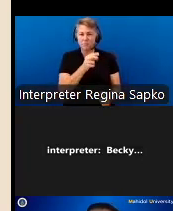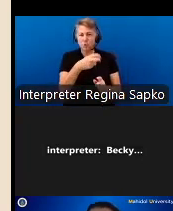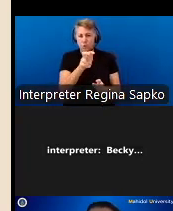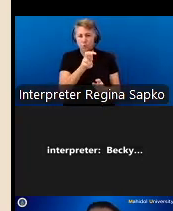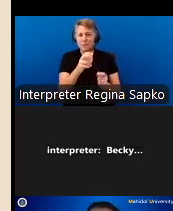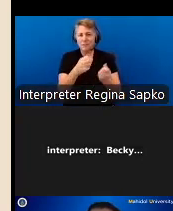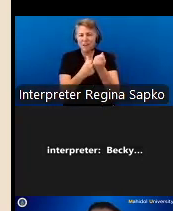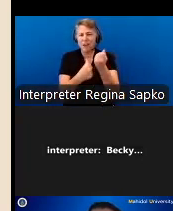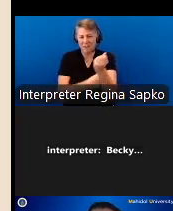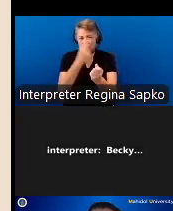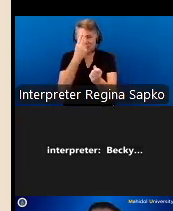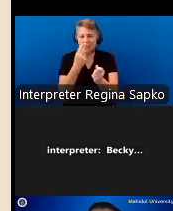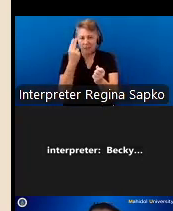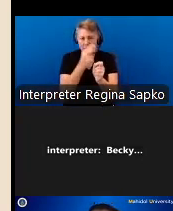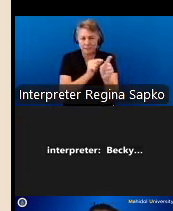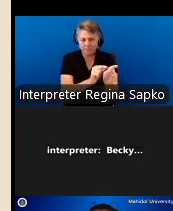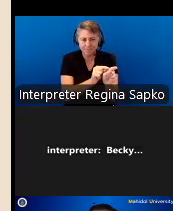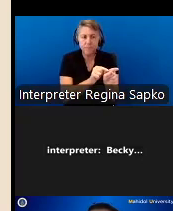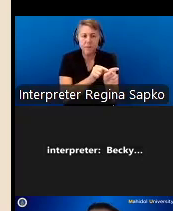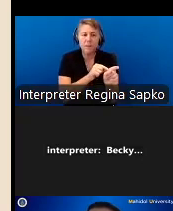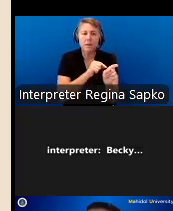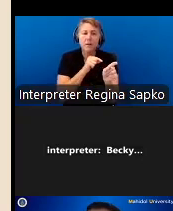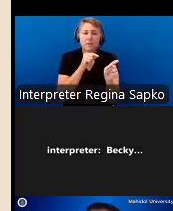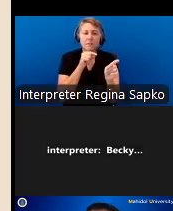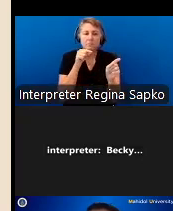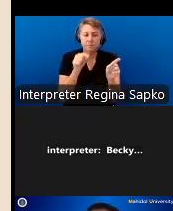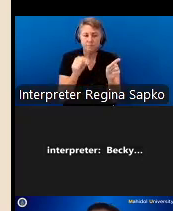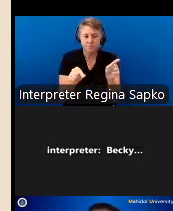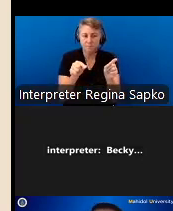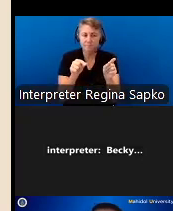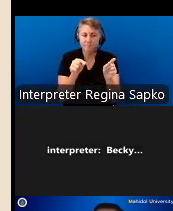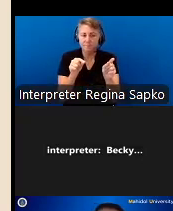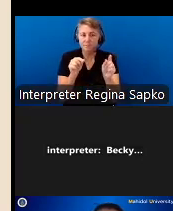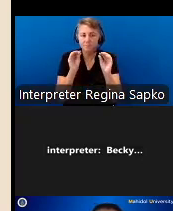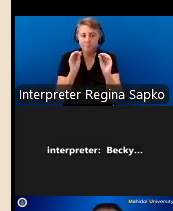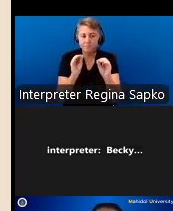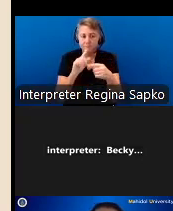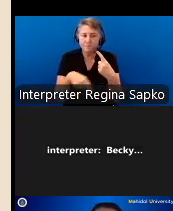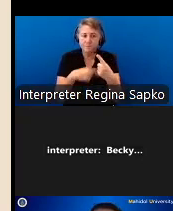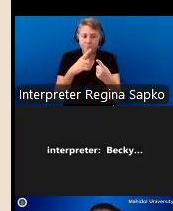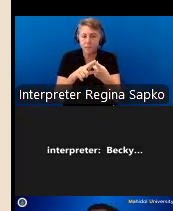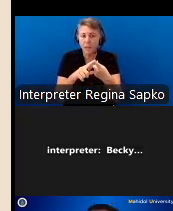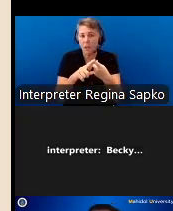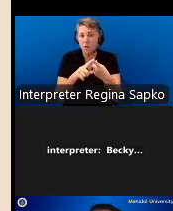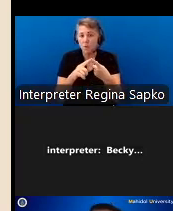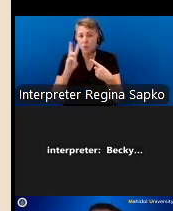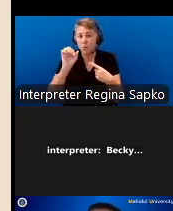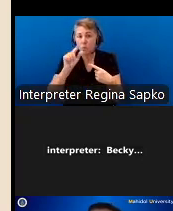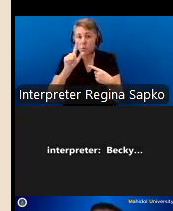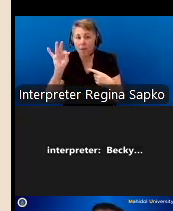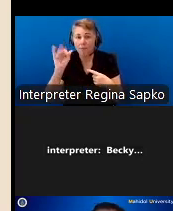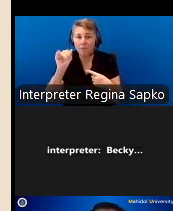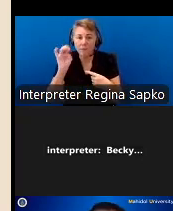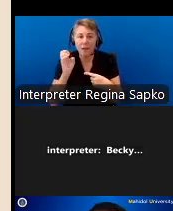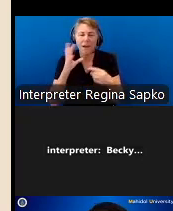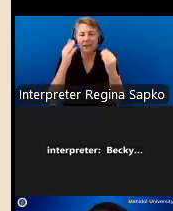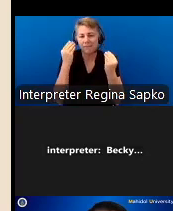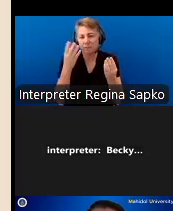digital self-management, welfare, and also like information sharing about